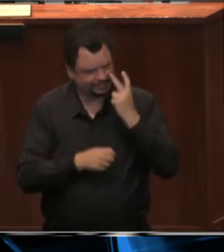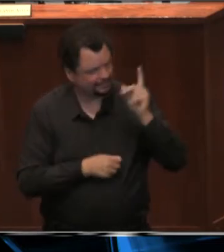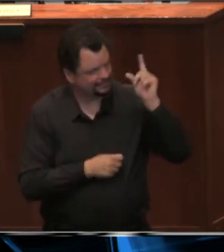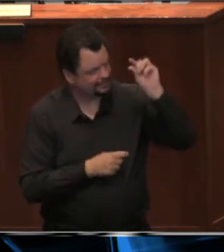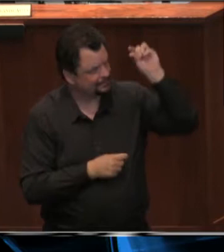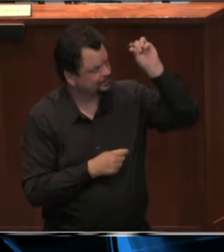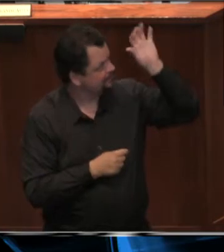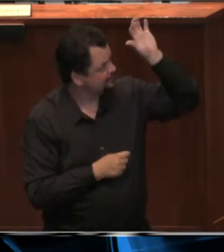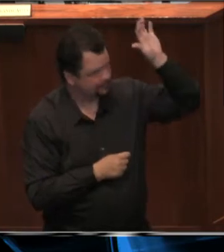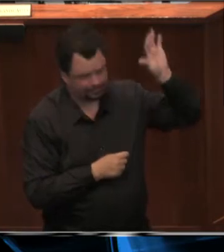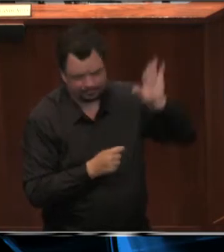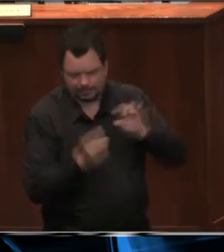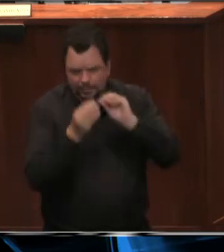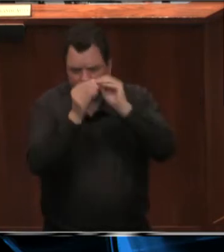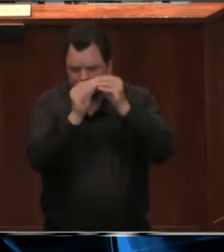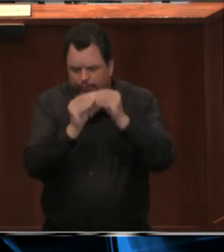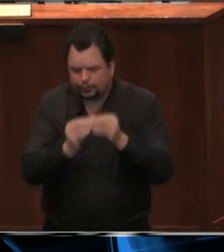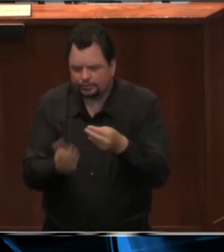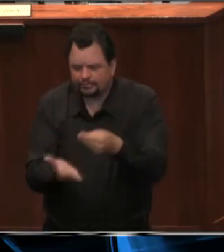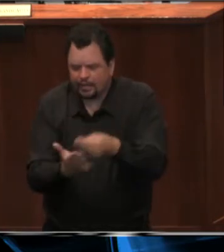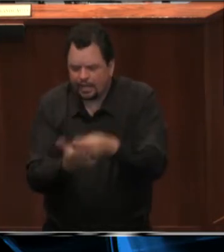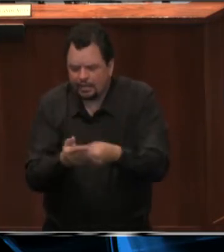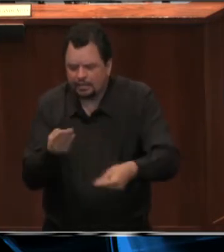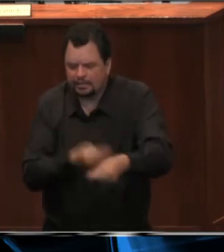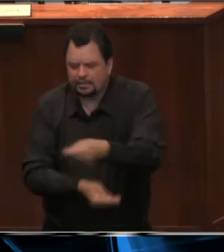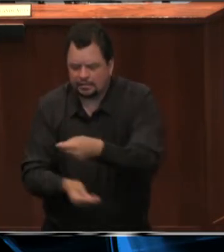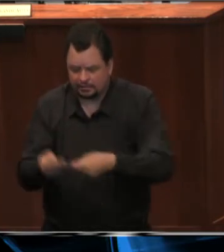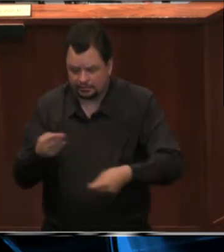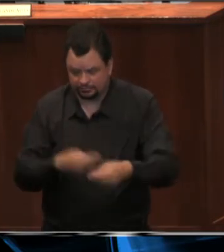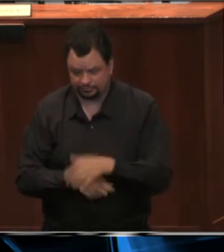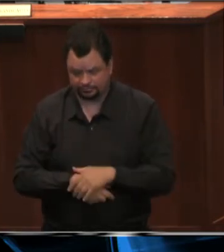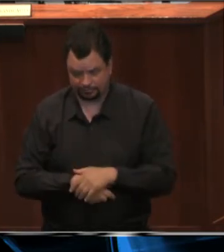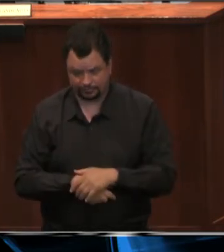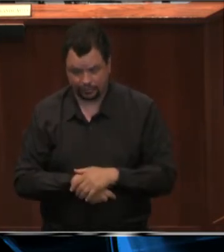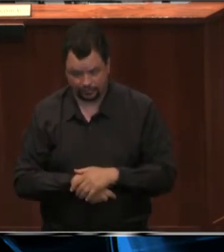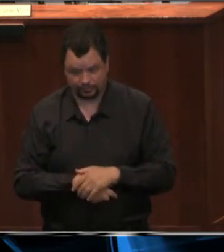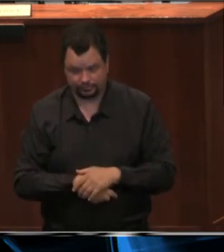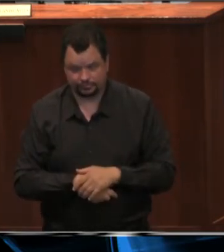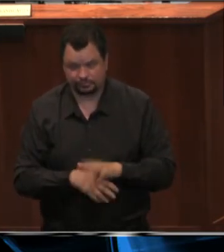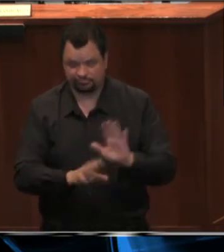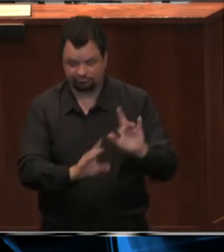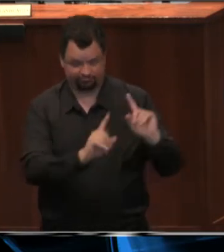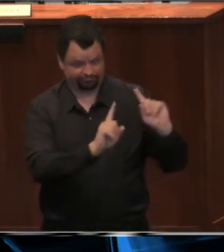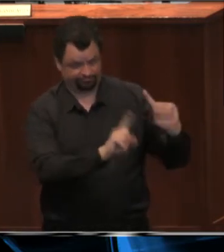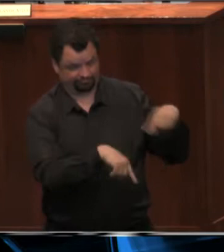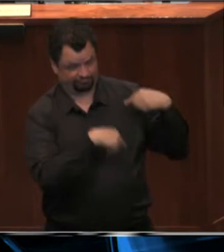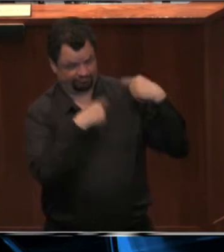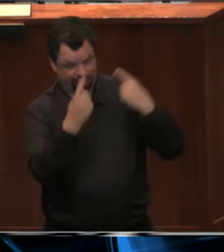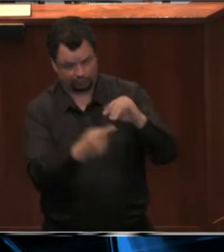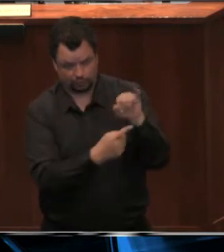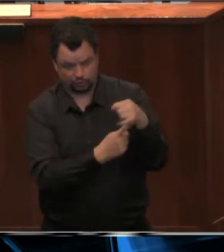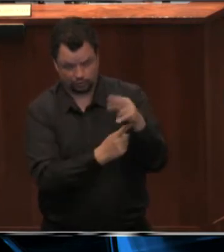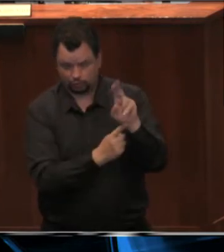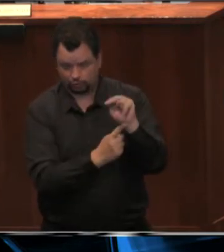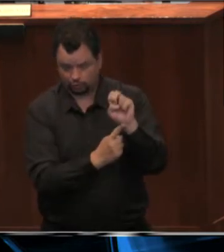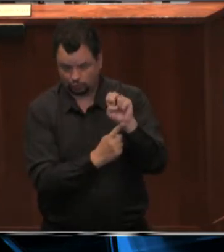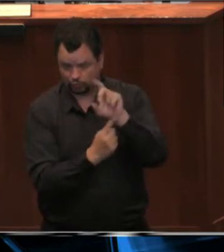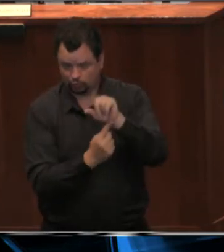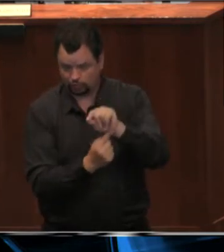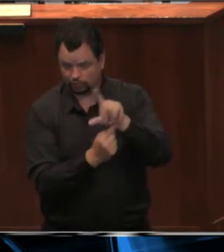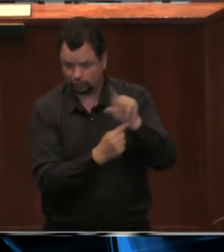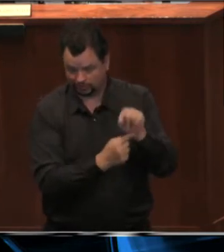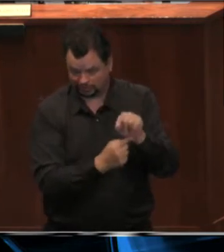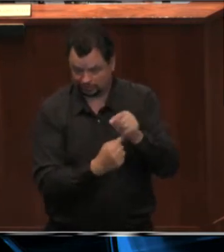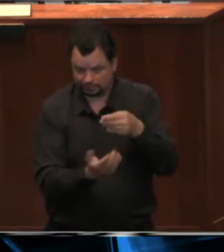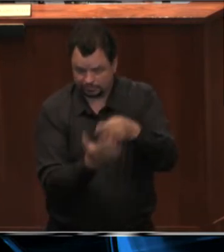So for June 20, year-to-date through June 2020, you'll see that our overall revenues are below our anticipated budget